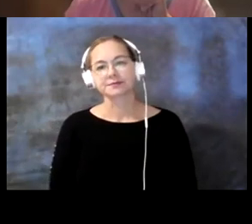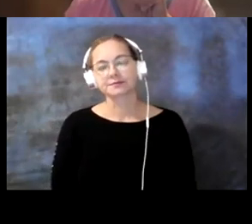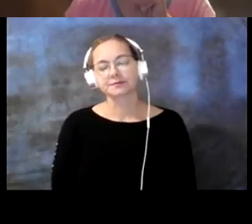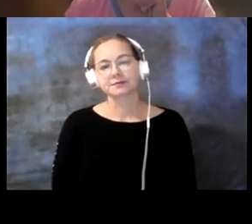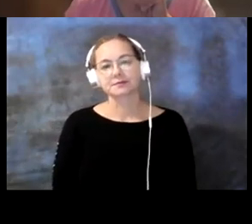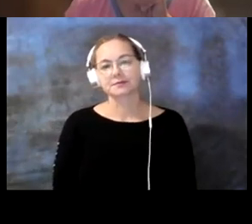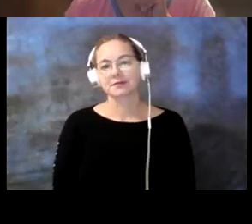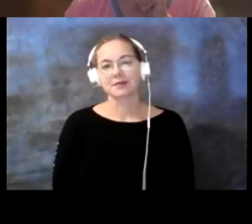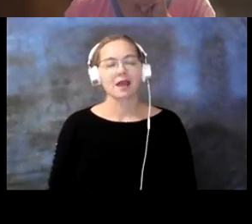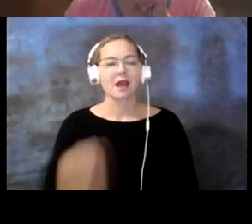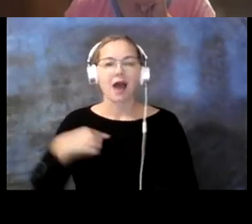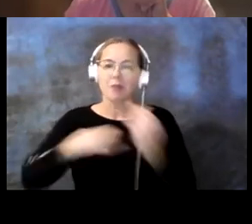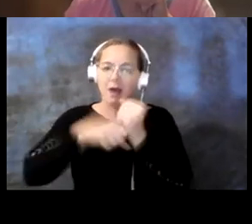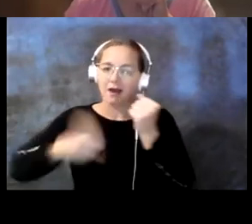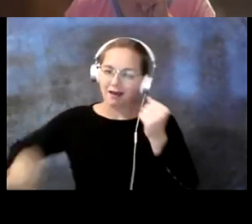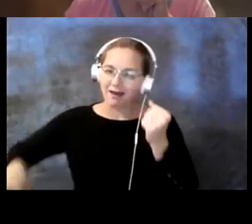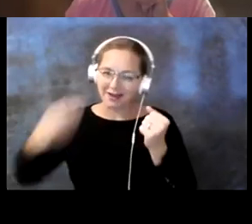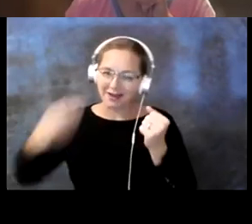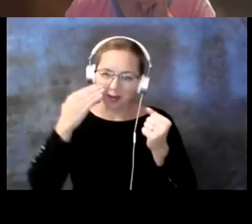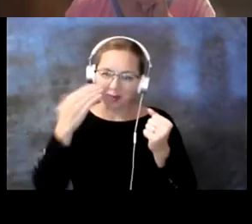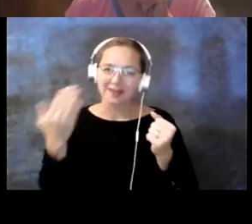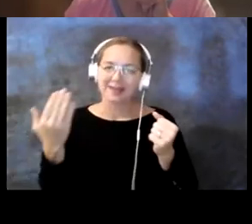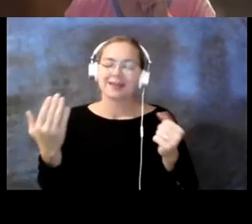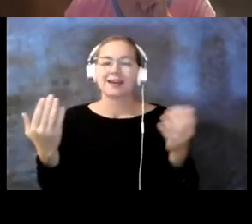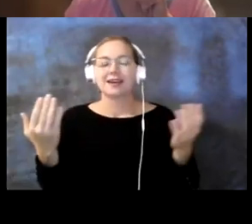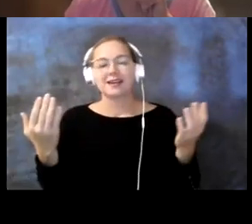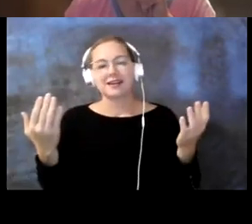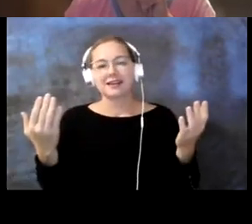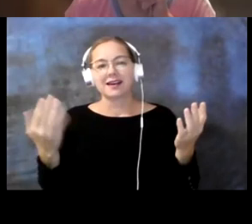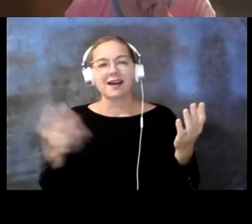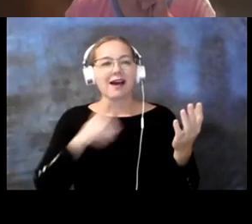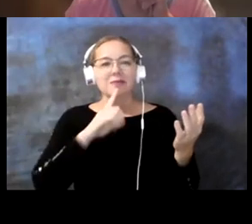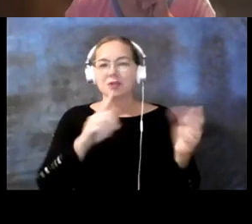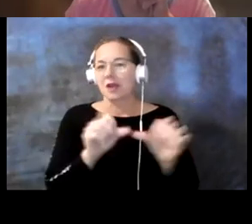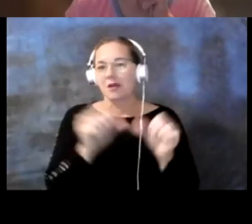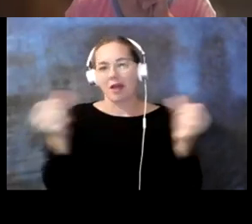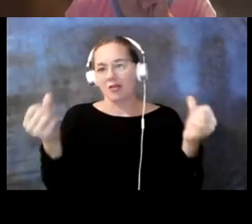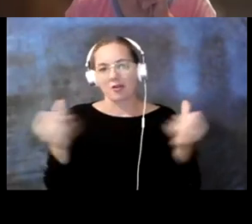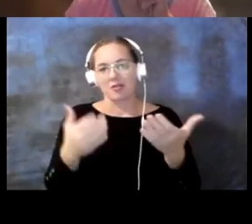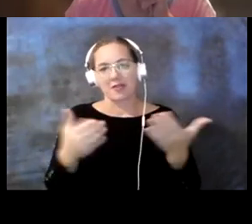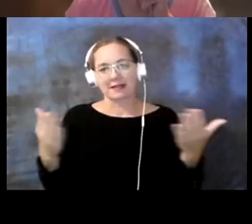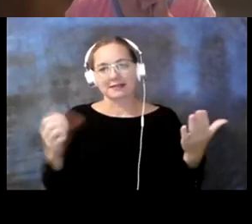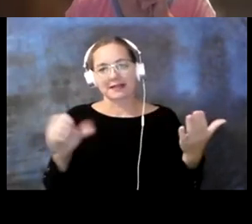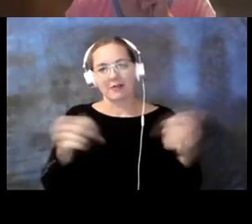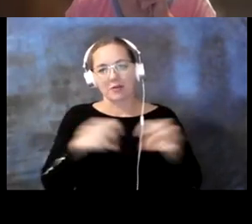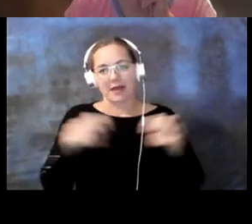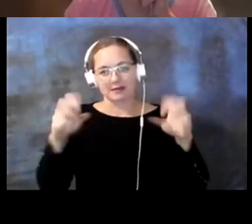I know I'm talking a lot, but I'm sure there are other things that the other panelists will have to